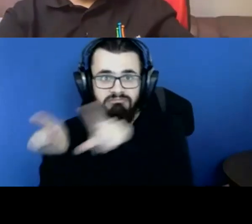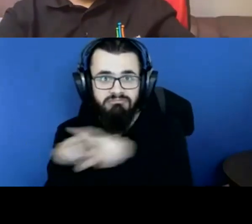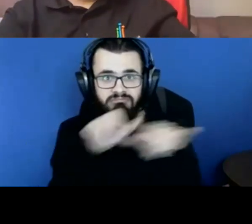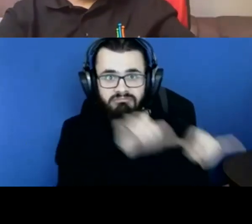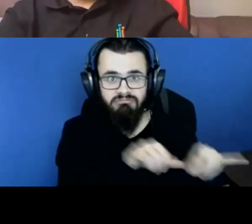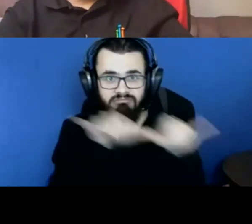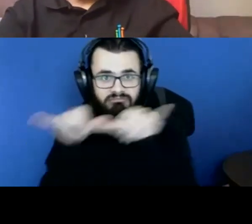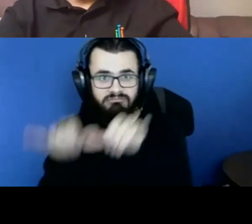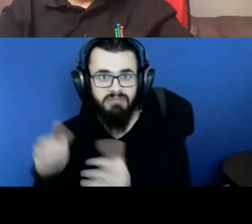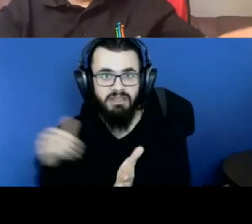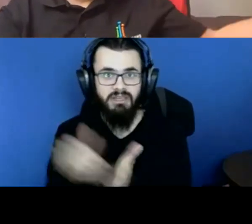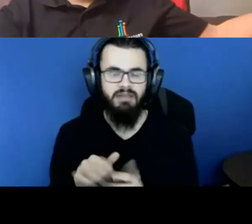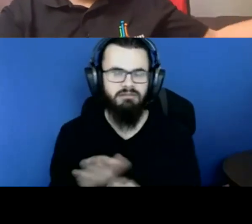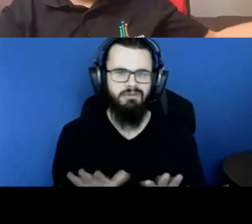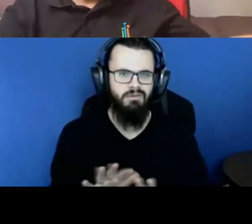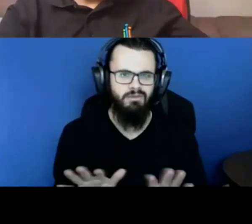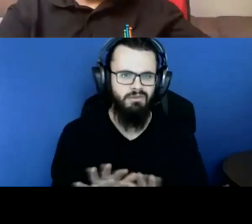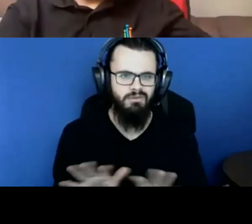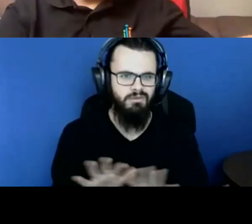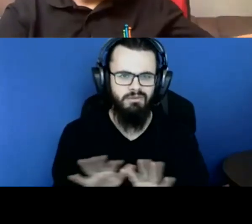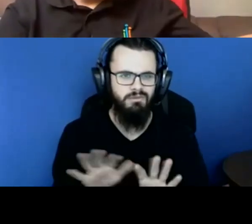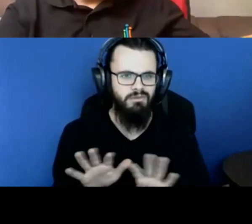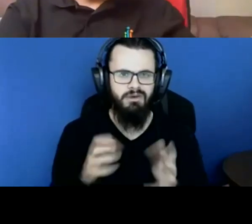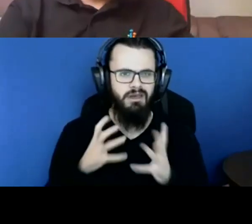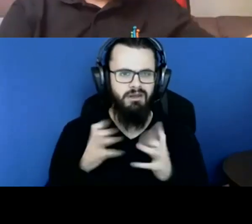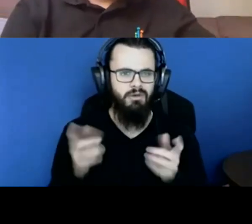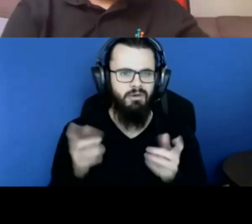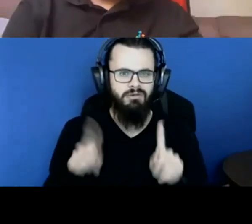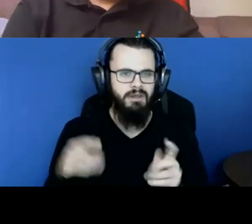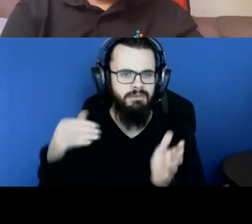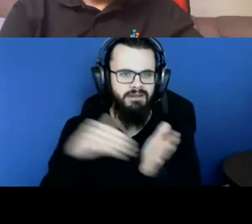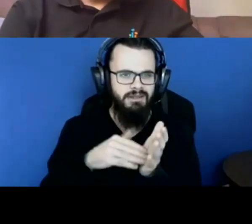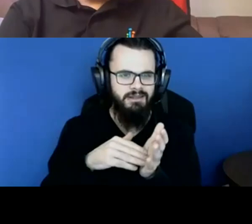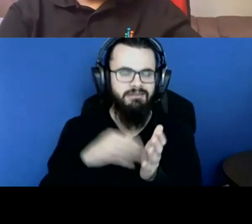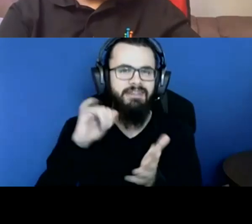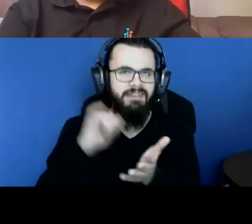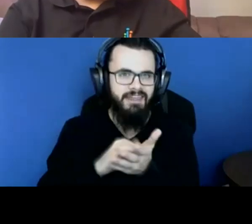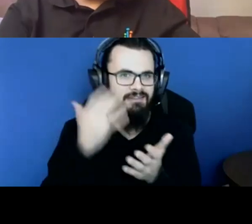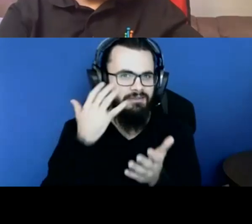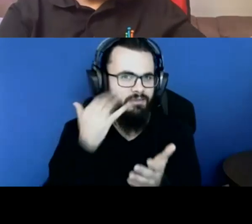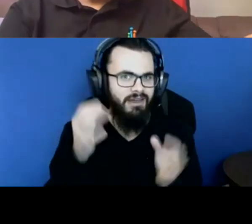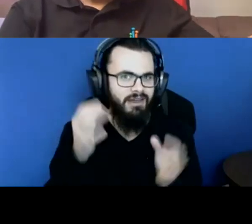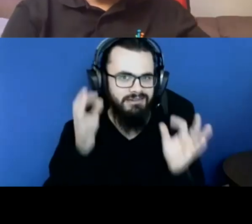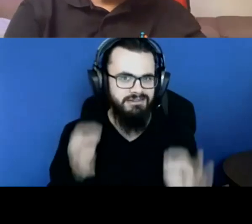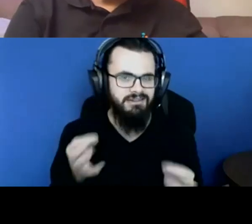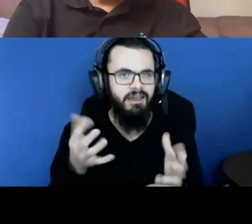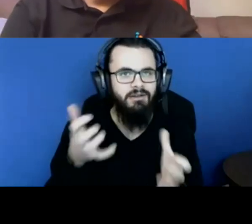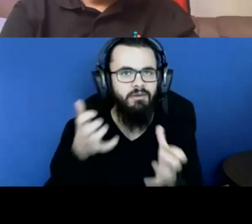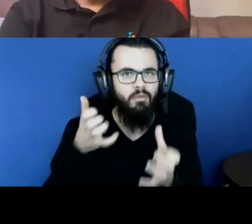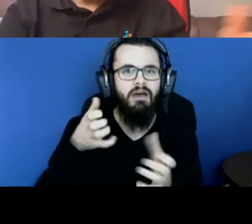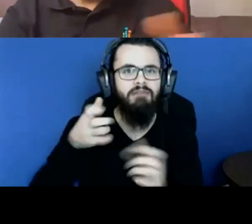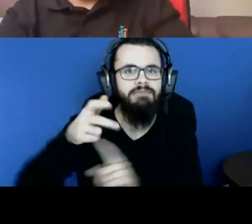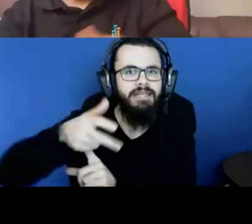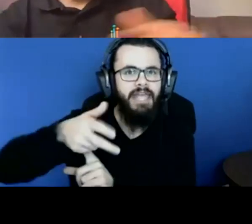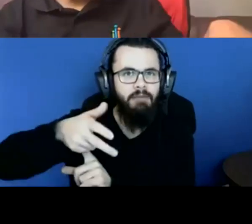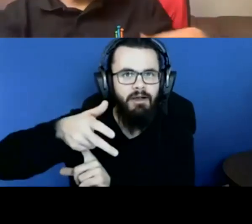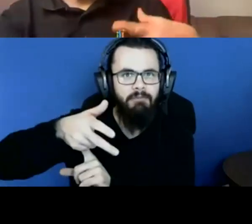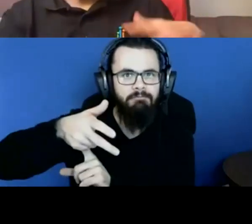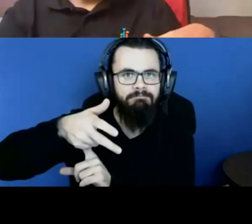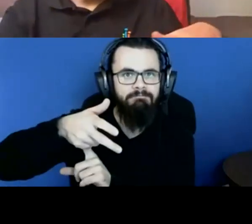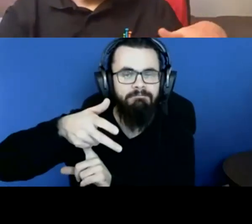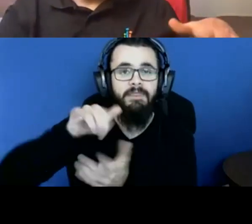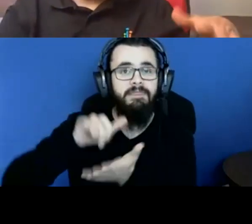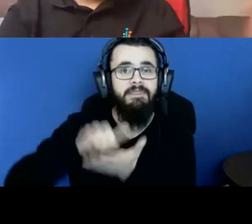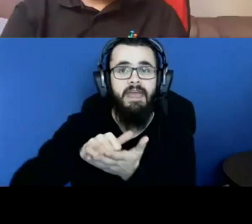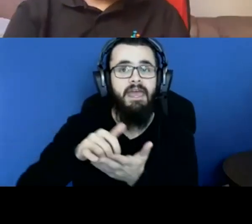fix that problem, I put the camera in. So that way, if I felt uncomfortable with anybody around